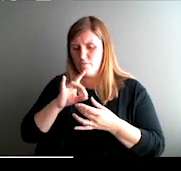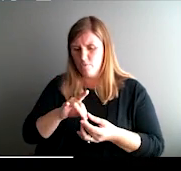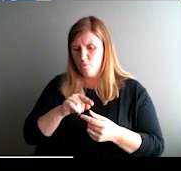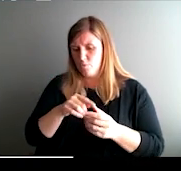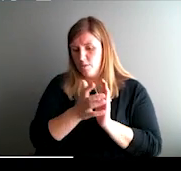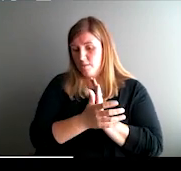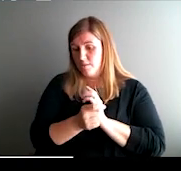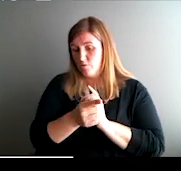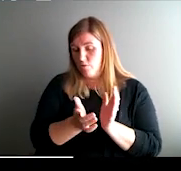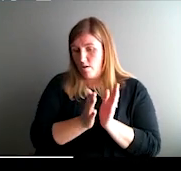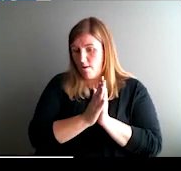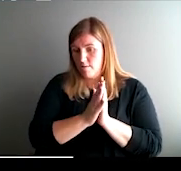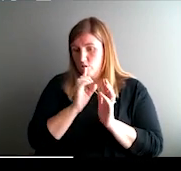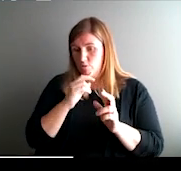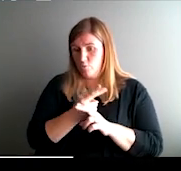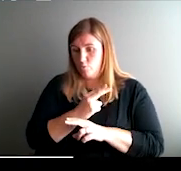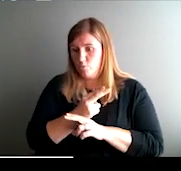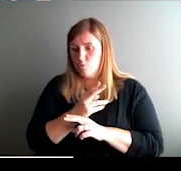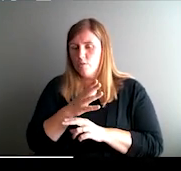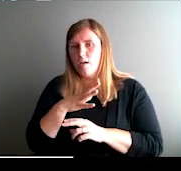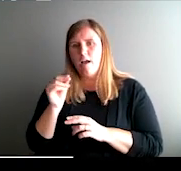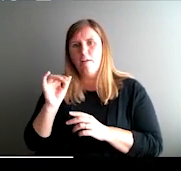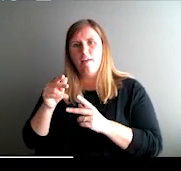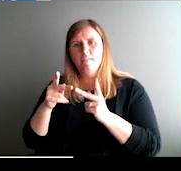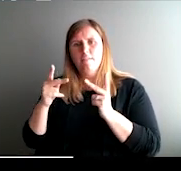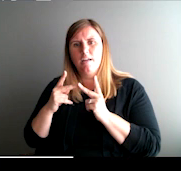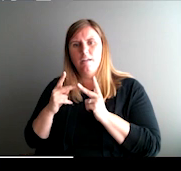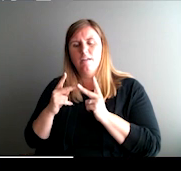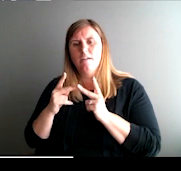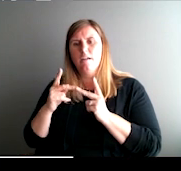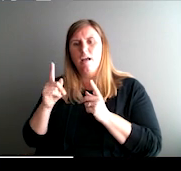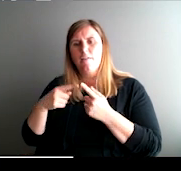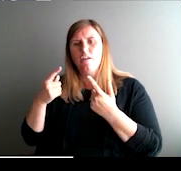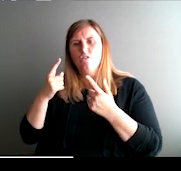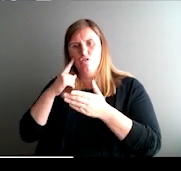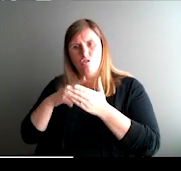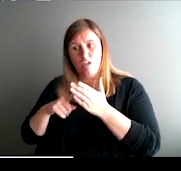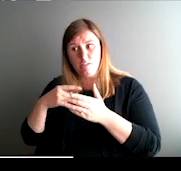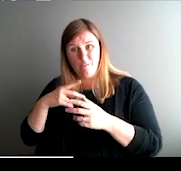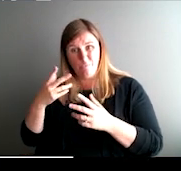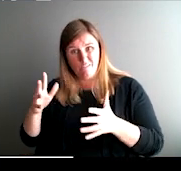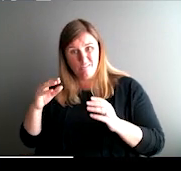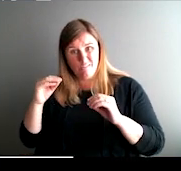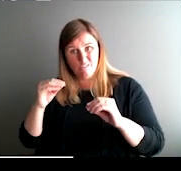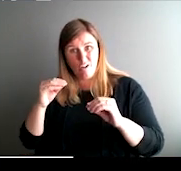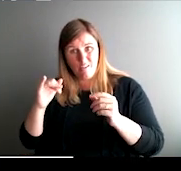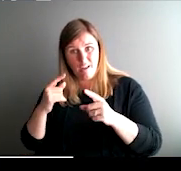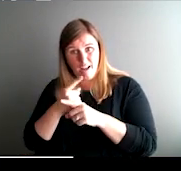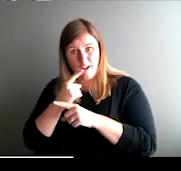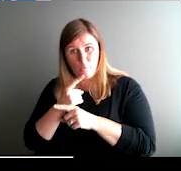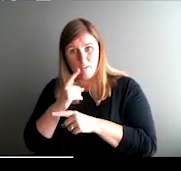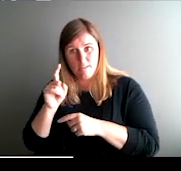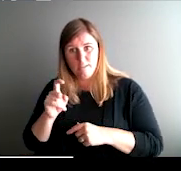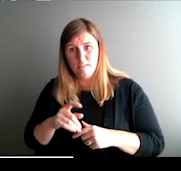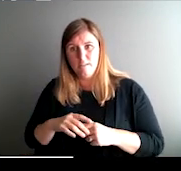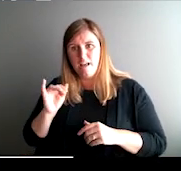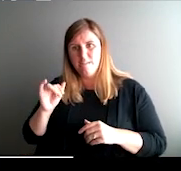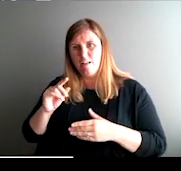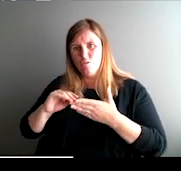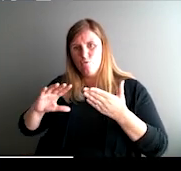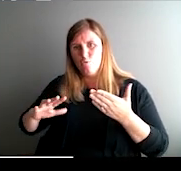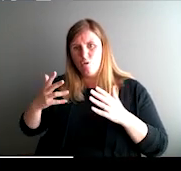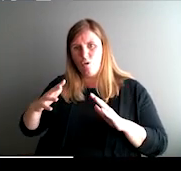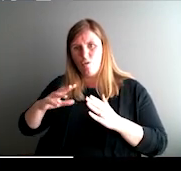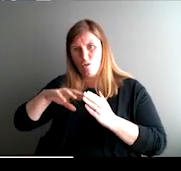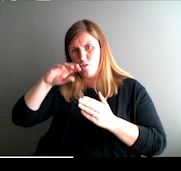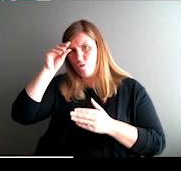is being asked to use in that setting, and then check, have we taught that adequately? Has this student learned